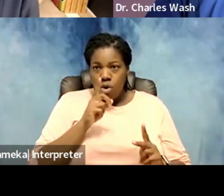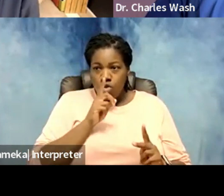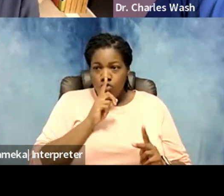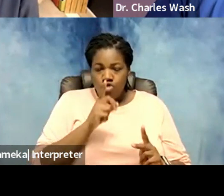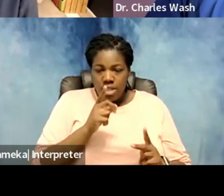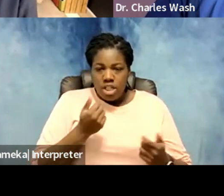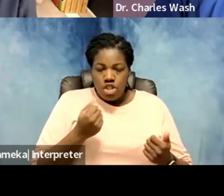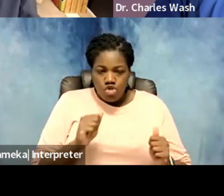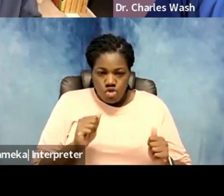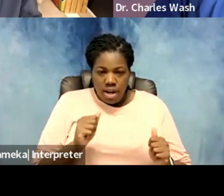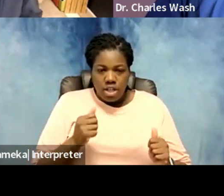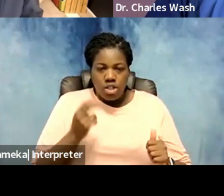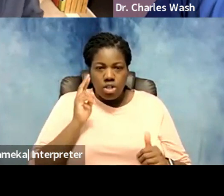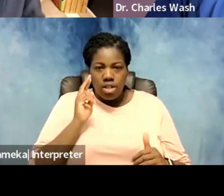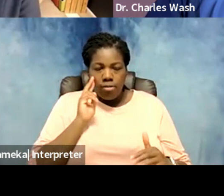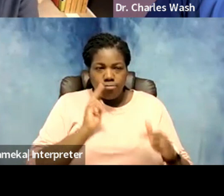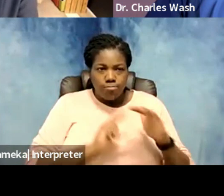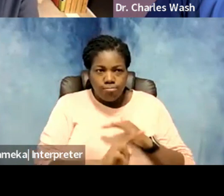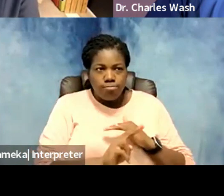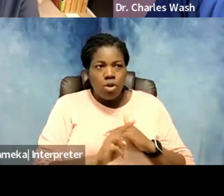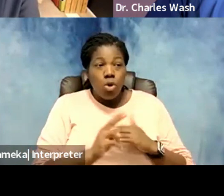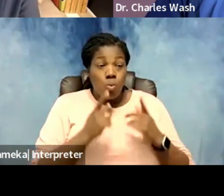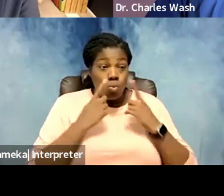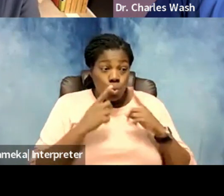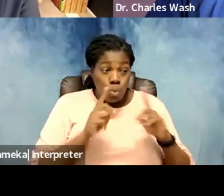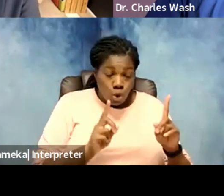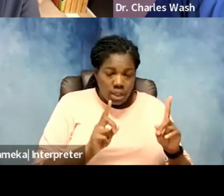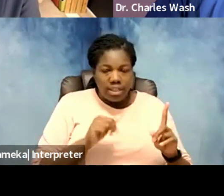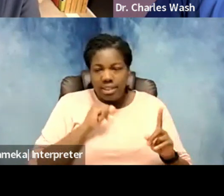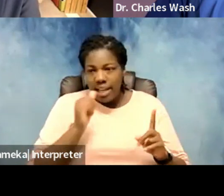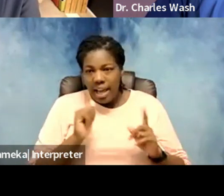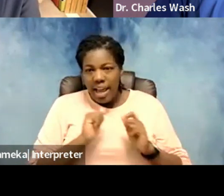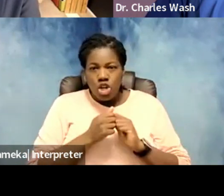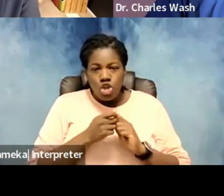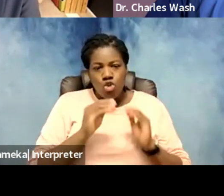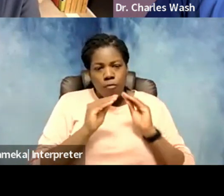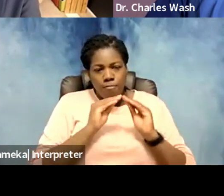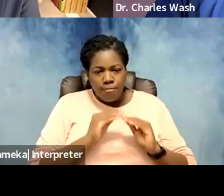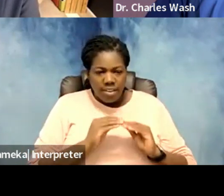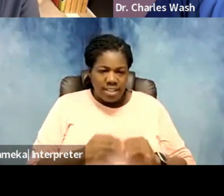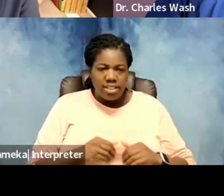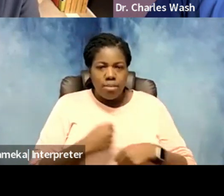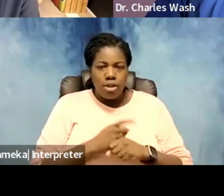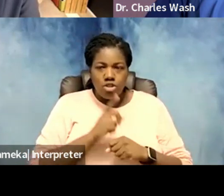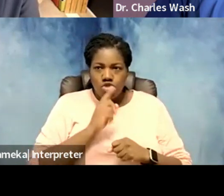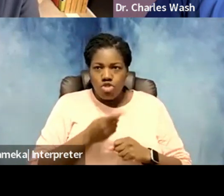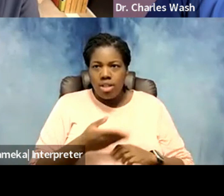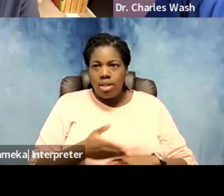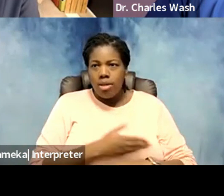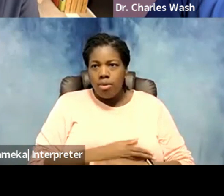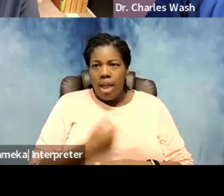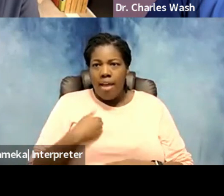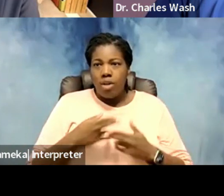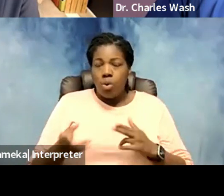at kind of the foresight model, which is that, you know, what's working well, what's not working, how do you refine things to make them even more robust? I'll give you a quick